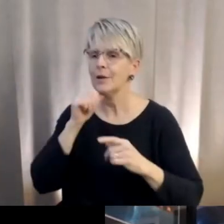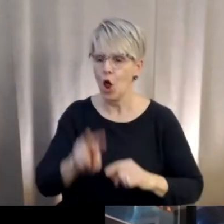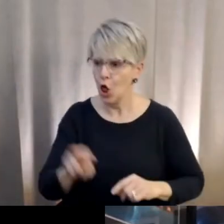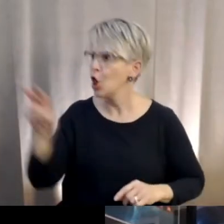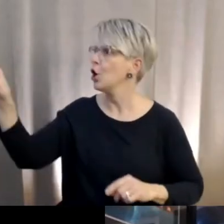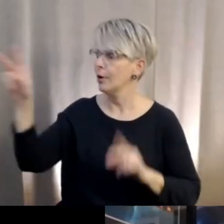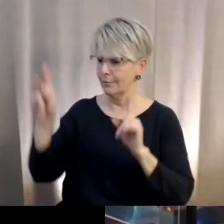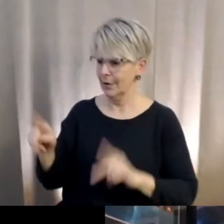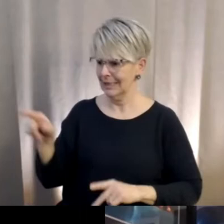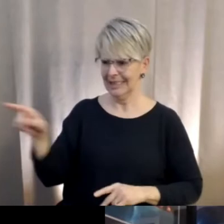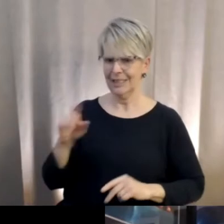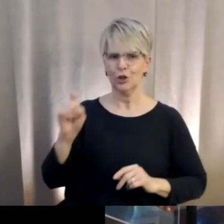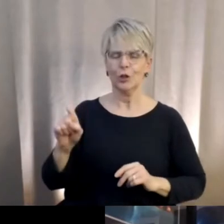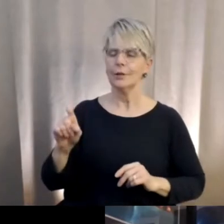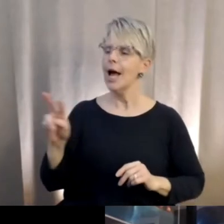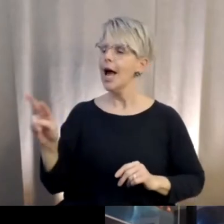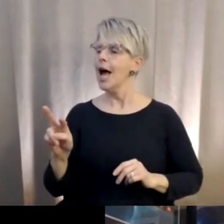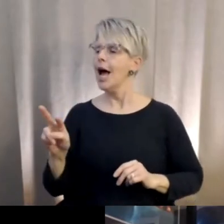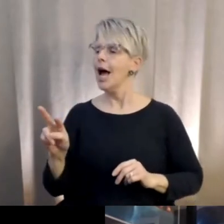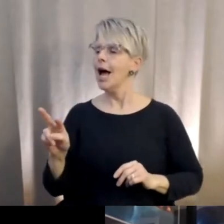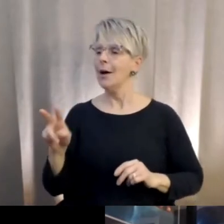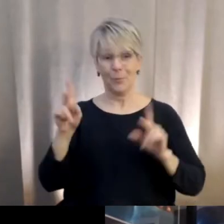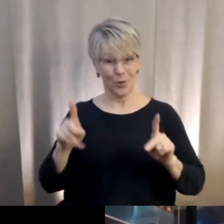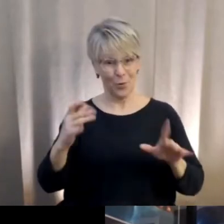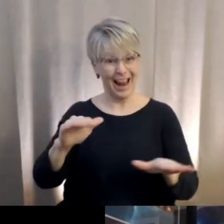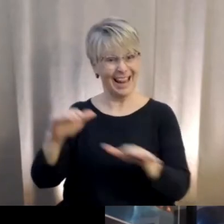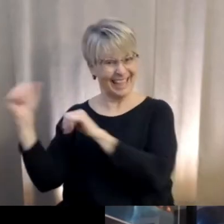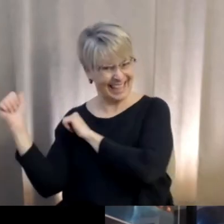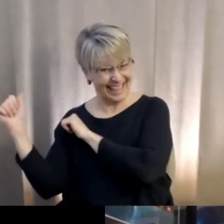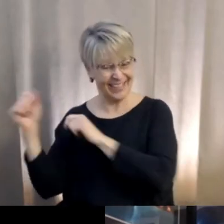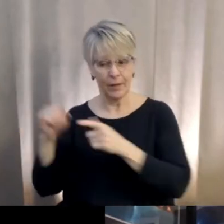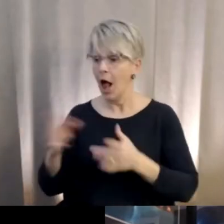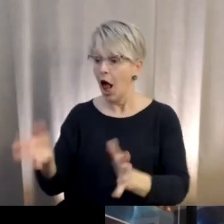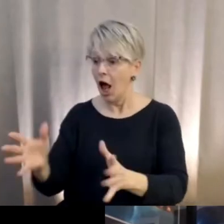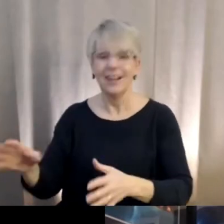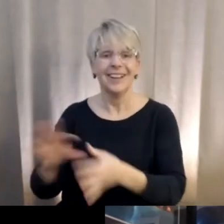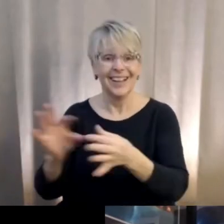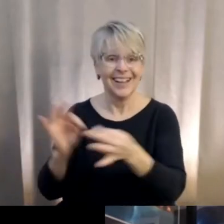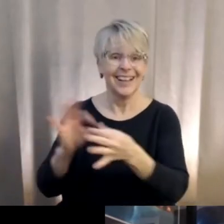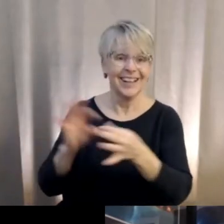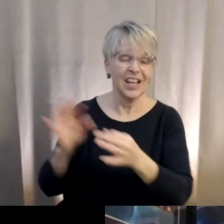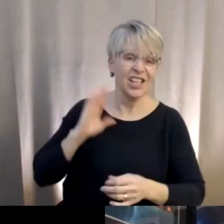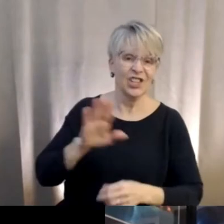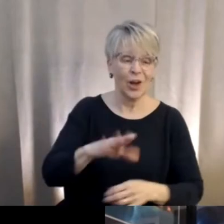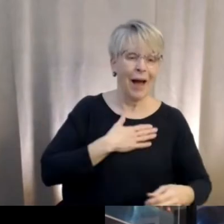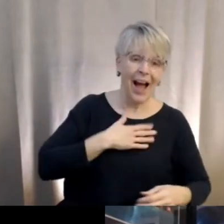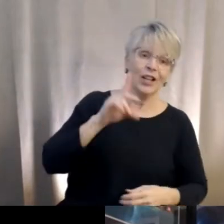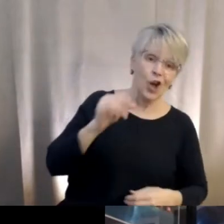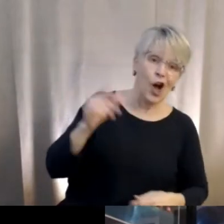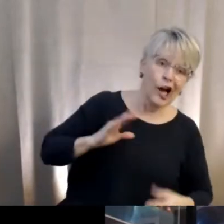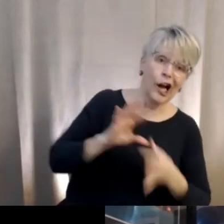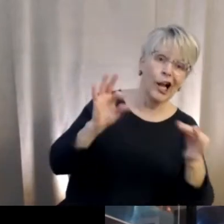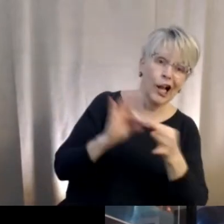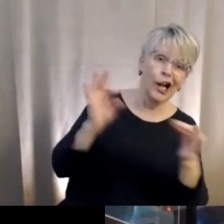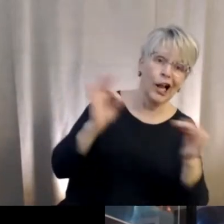like, I'd like to leave, but I'm really polite and I'll just let you talk about like past stories of your animal for the next